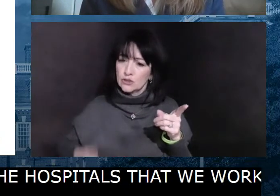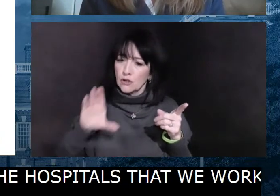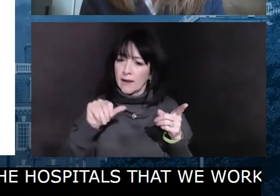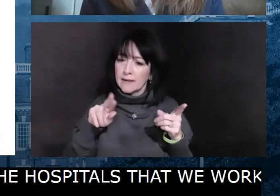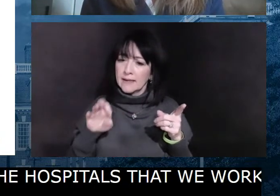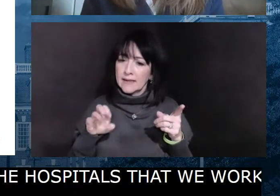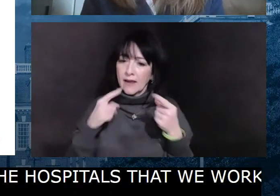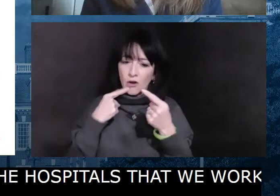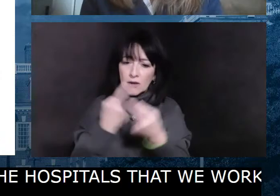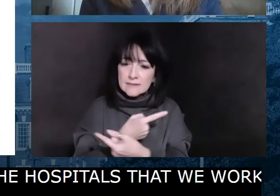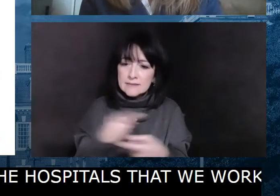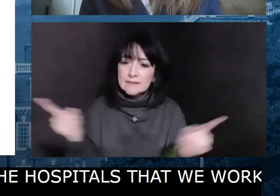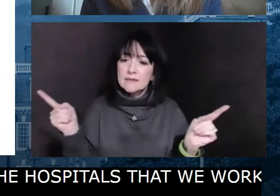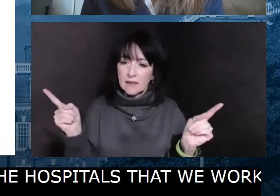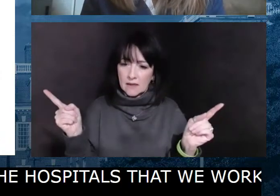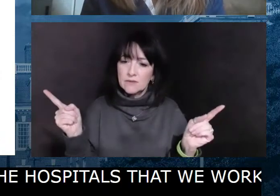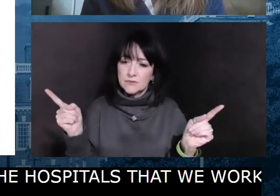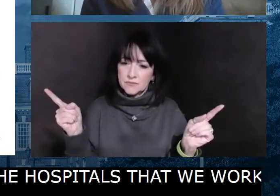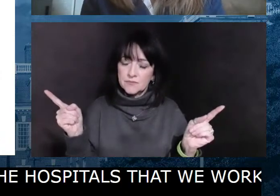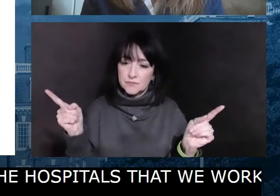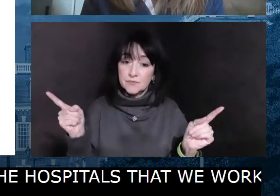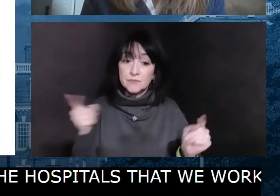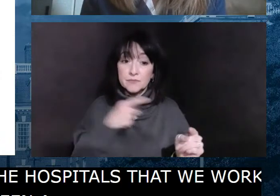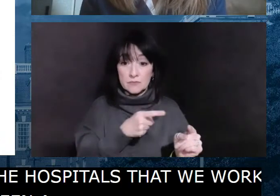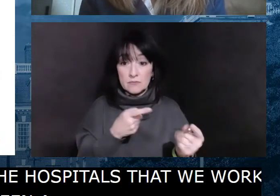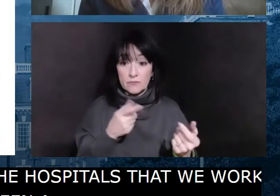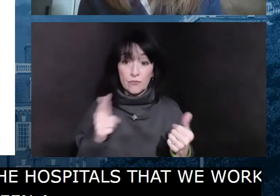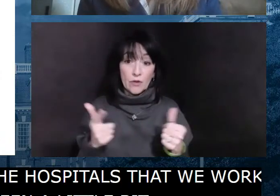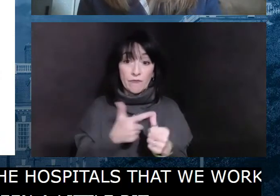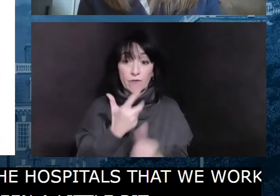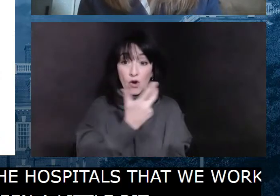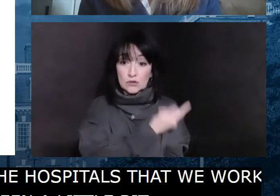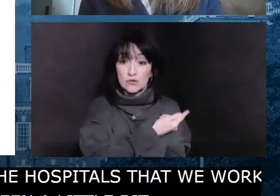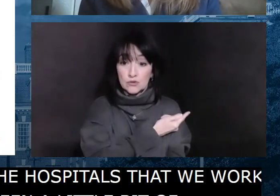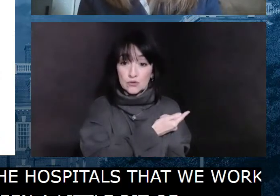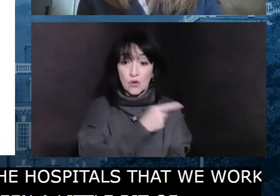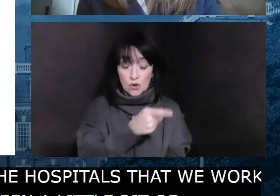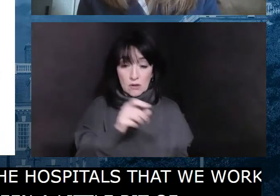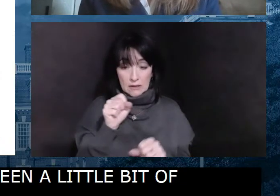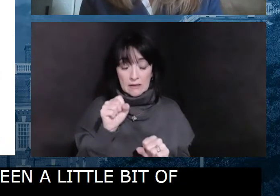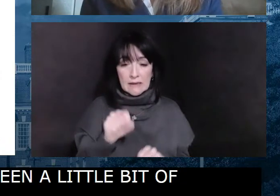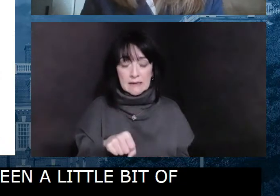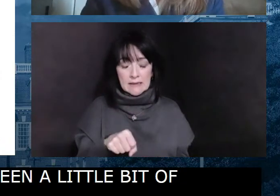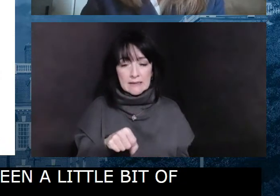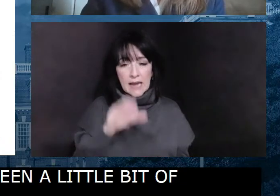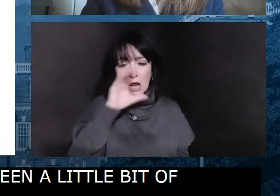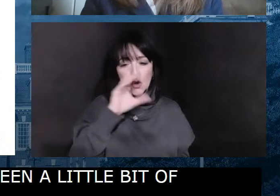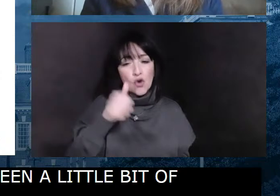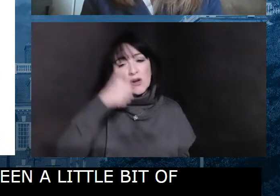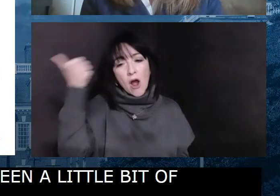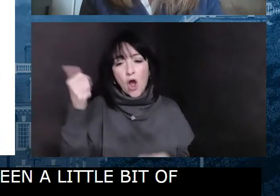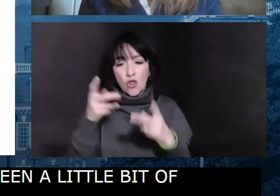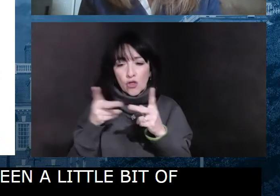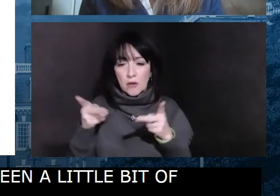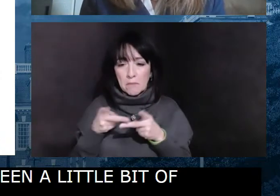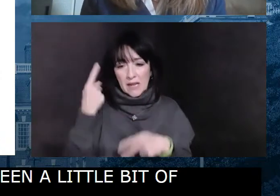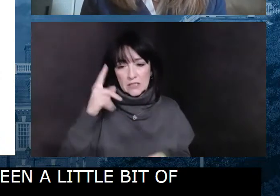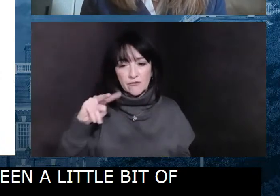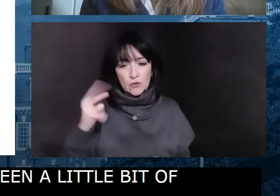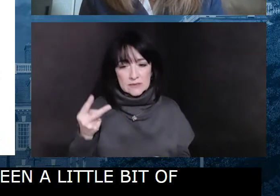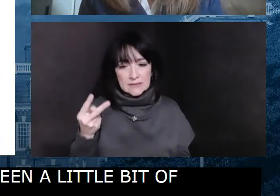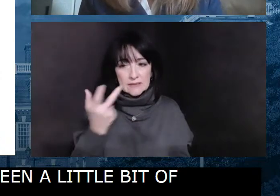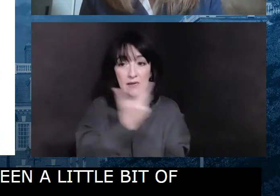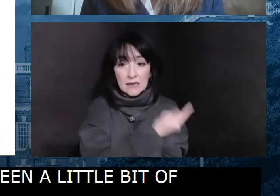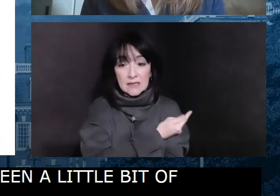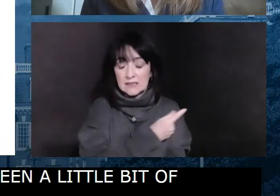message to many of those who had provided their first dose that they should look elsewhere for a second dose. And after additional conversation